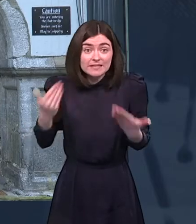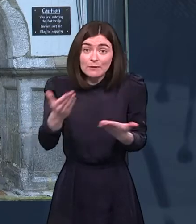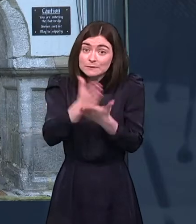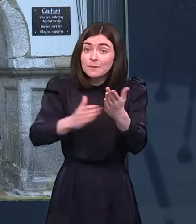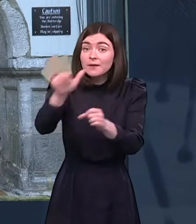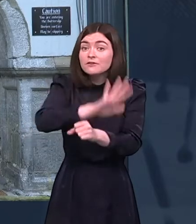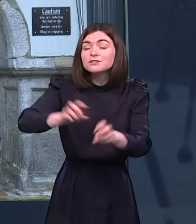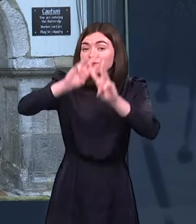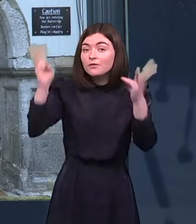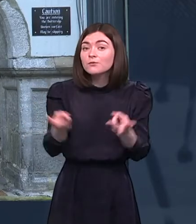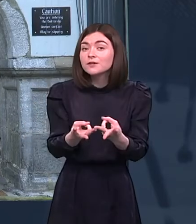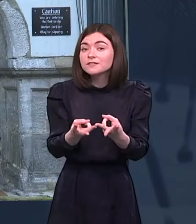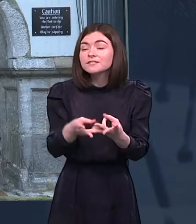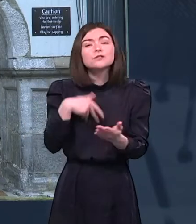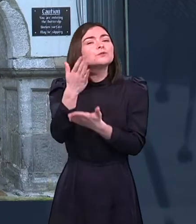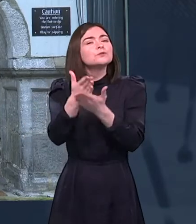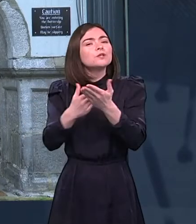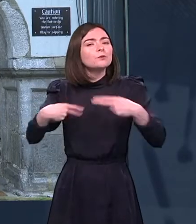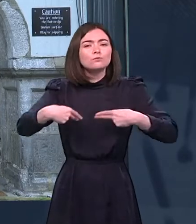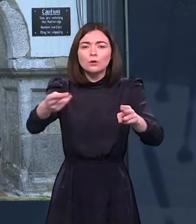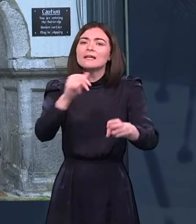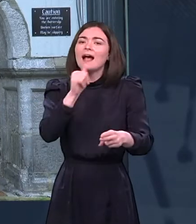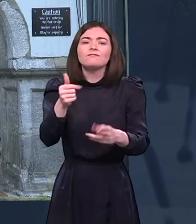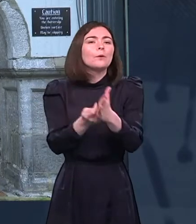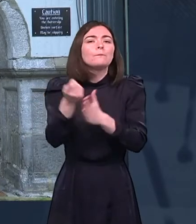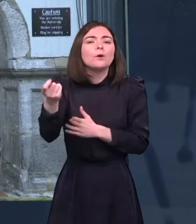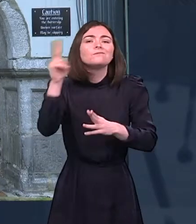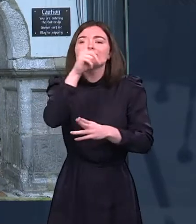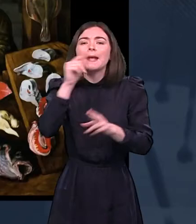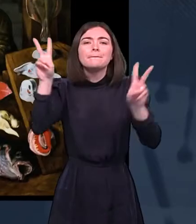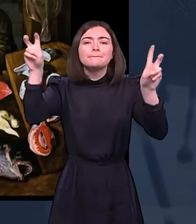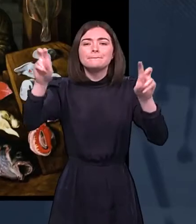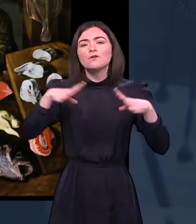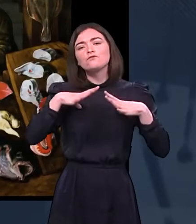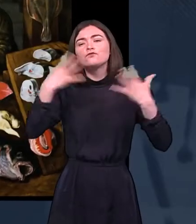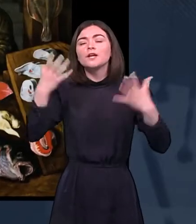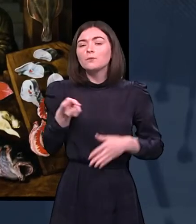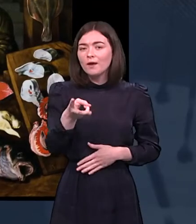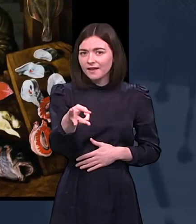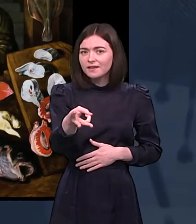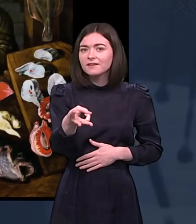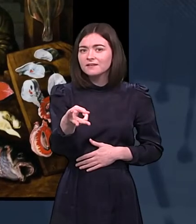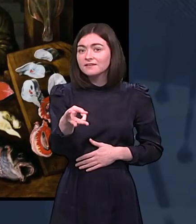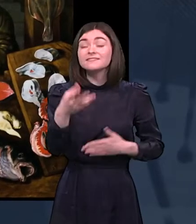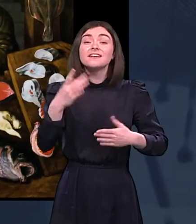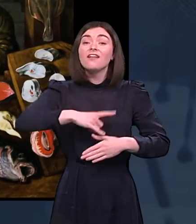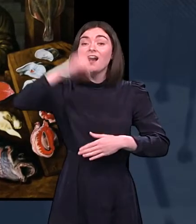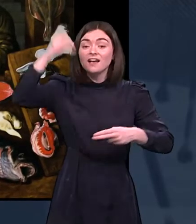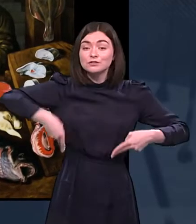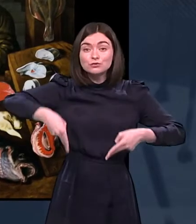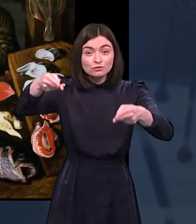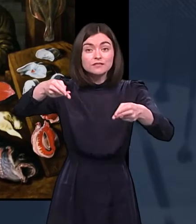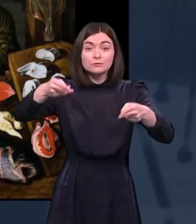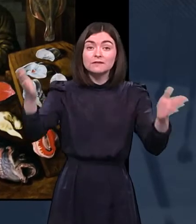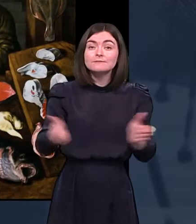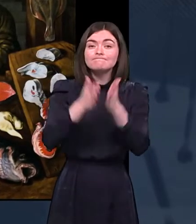those roads had no toll, and they were known as freeways. The High Street is where the markets would come together to sell goods